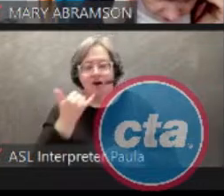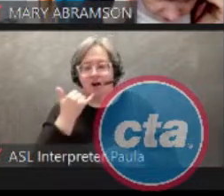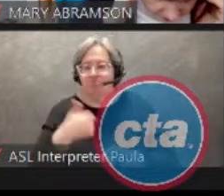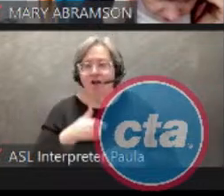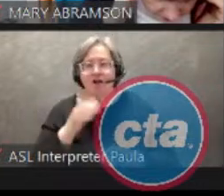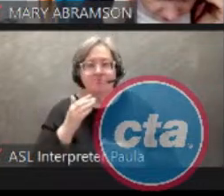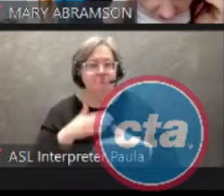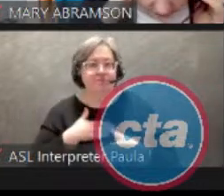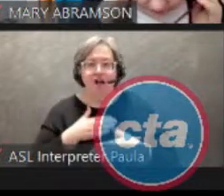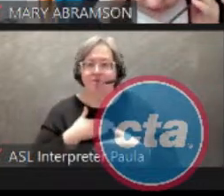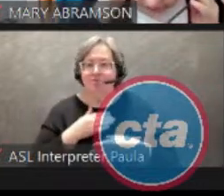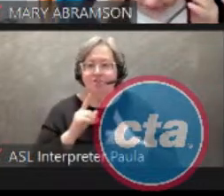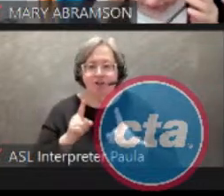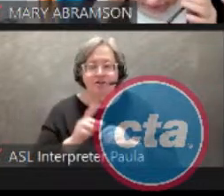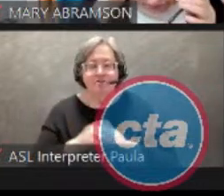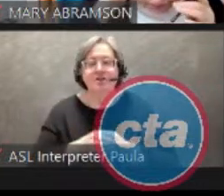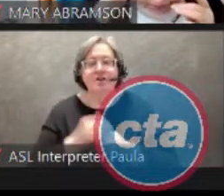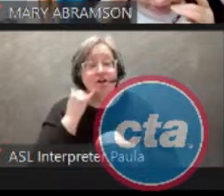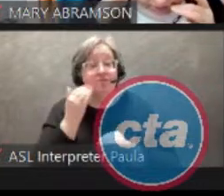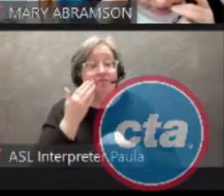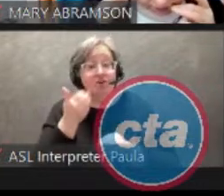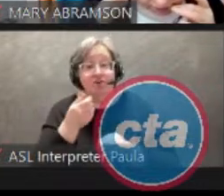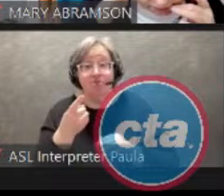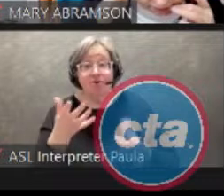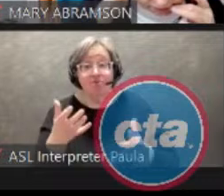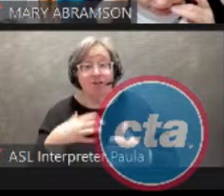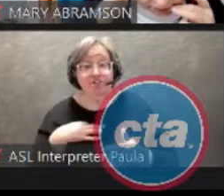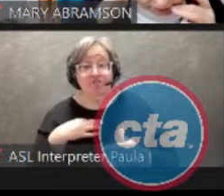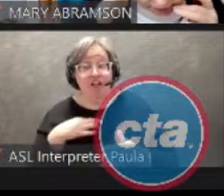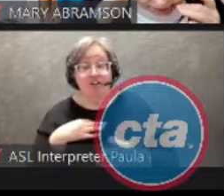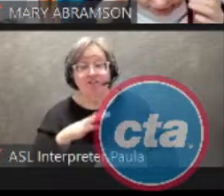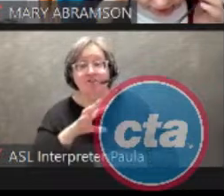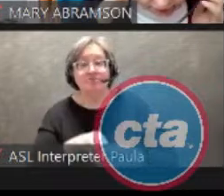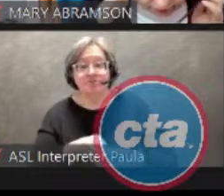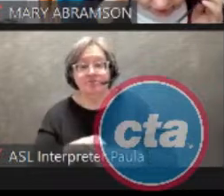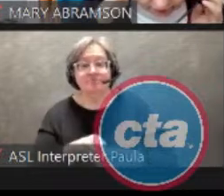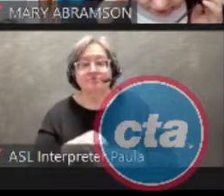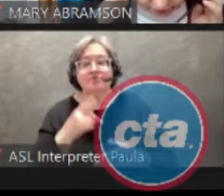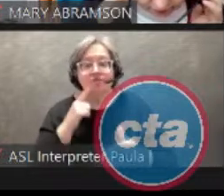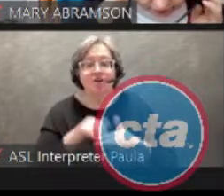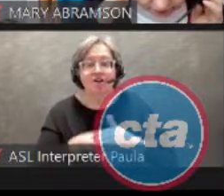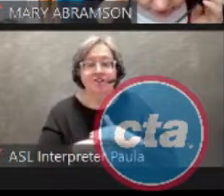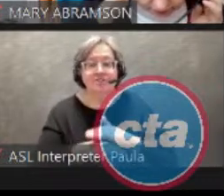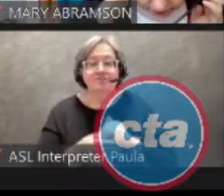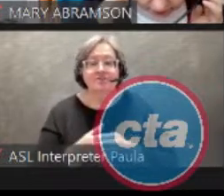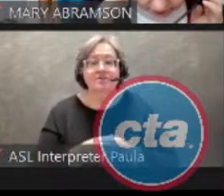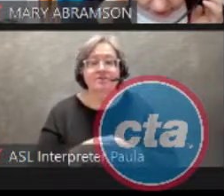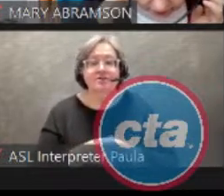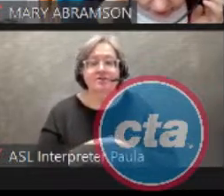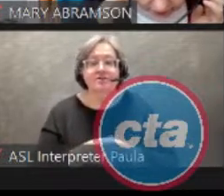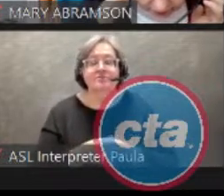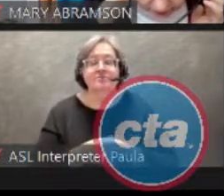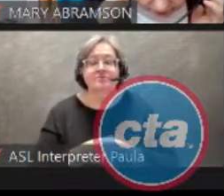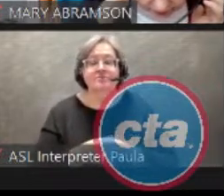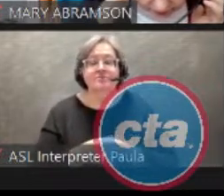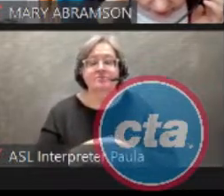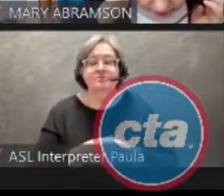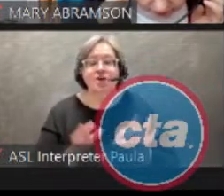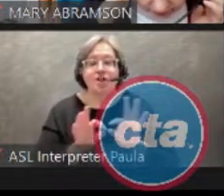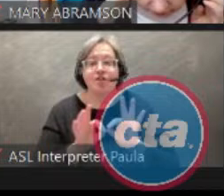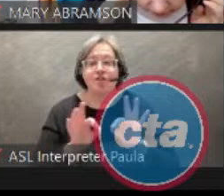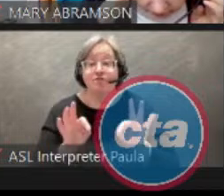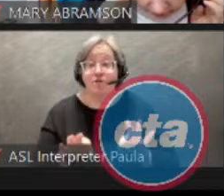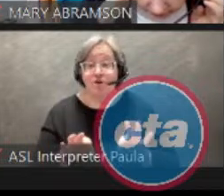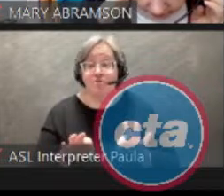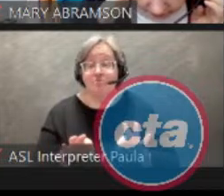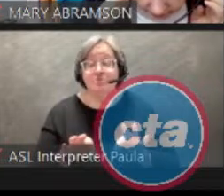talk, or anything. And again, if you know anybody who wants to volunteer and get involved in accessibility, et cetera, in the form that comes out, they will be asked what they